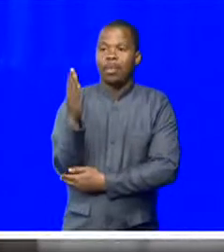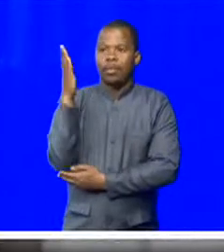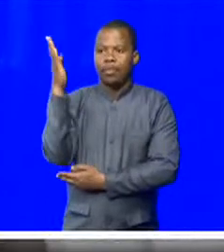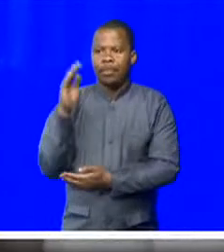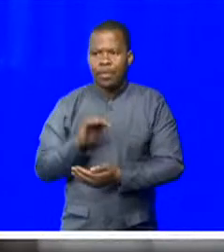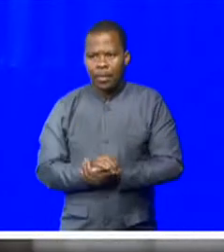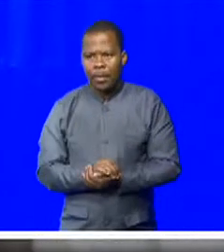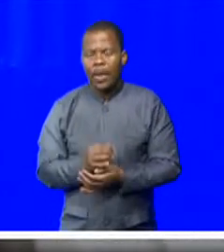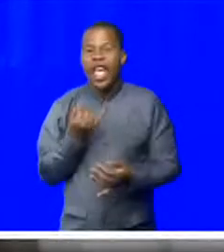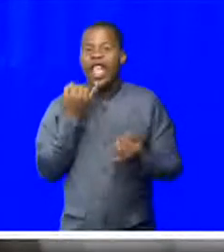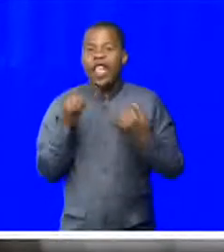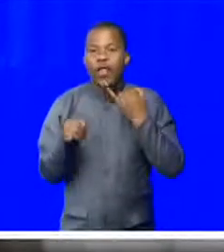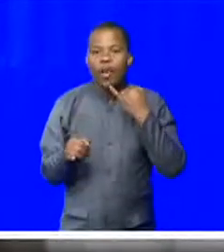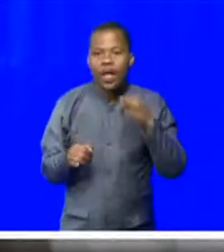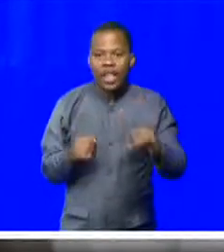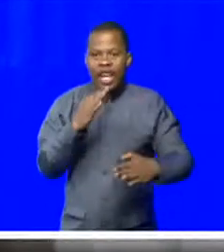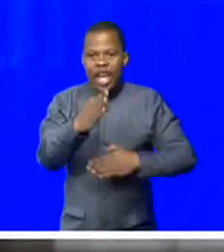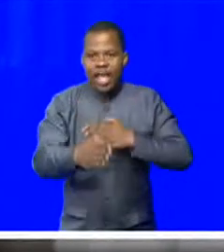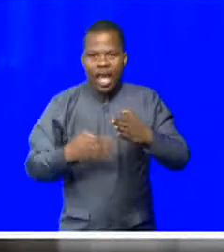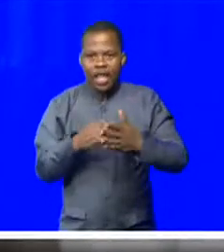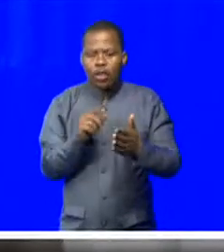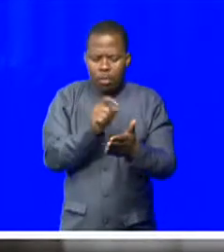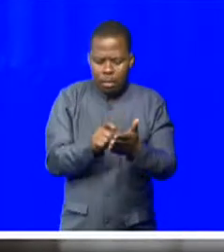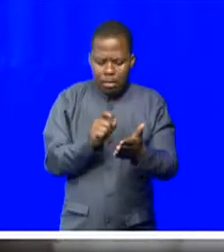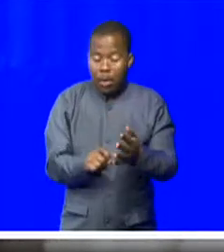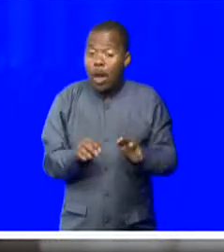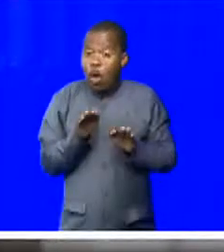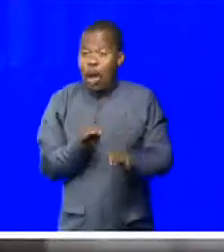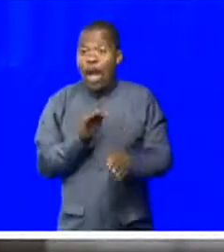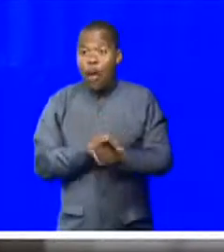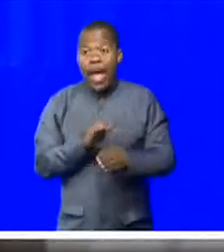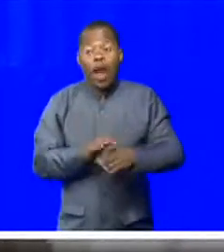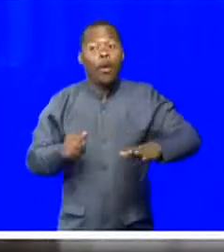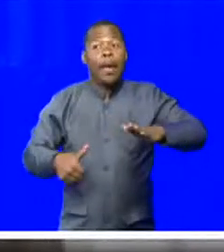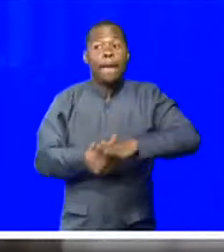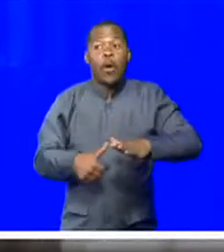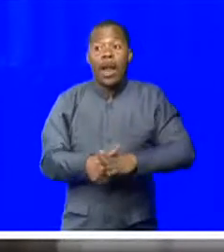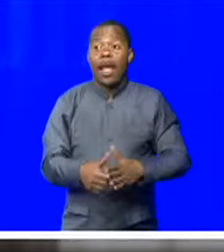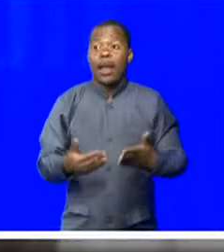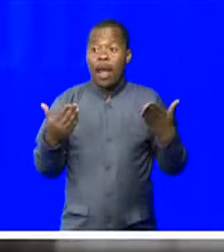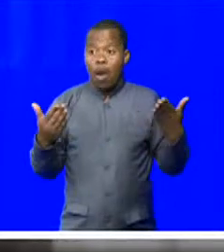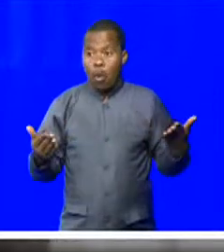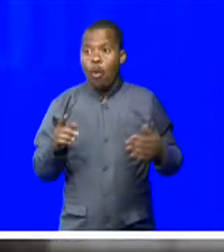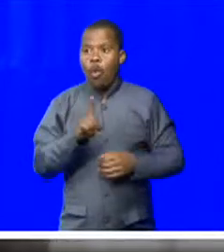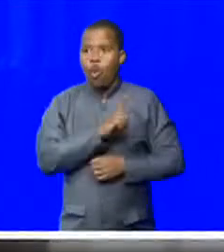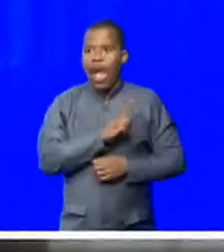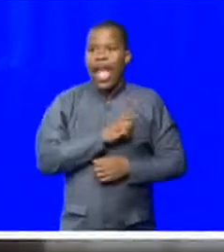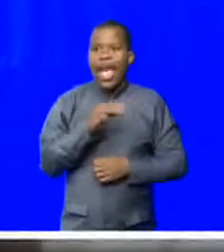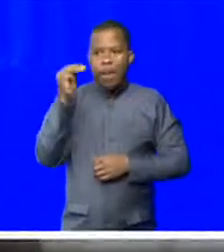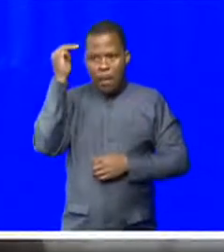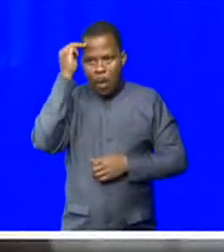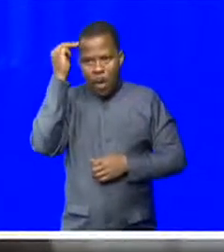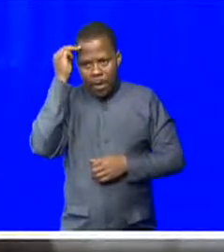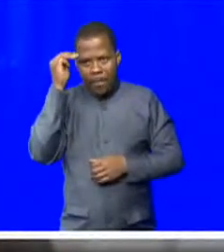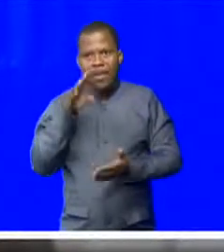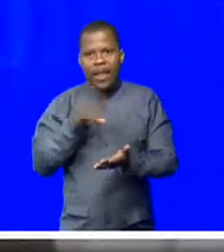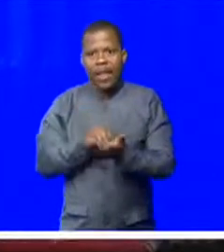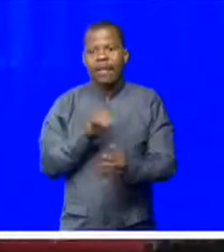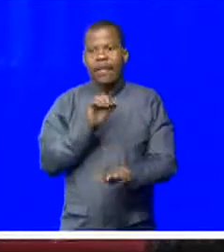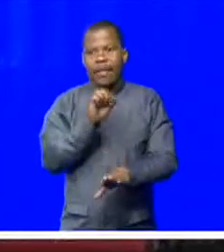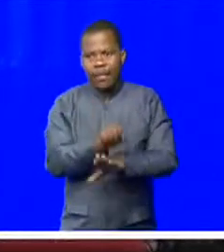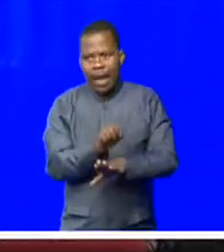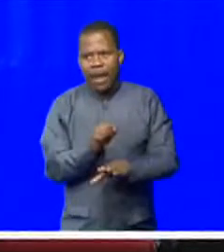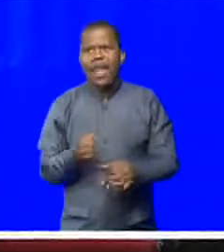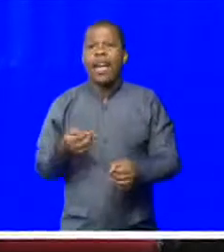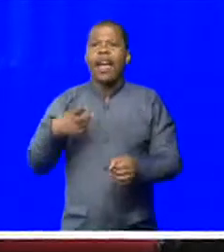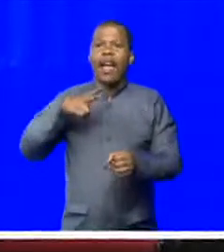the country's documentary heritage as a memory of the nation. They are not just